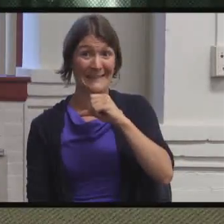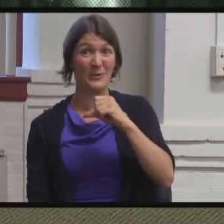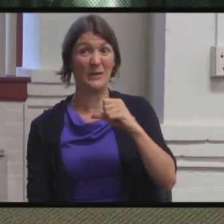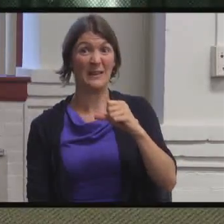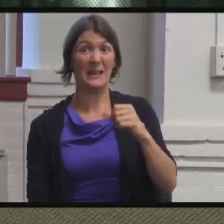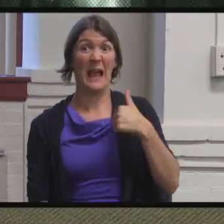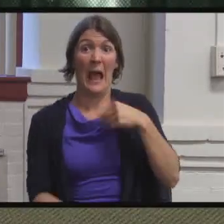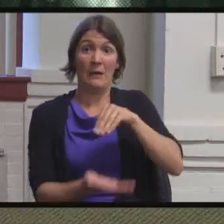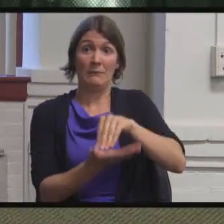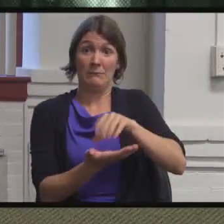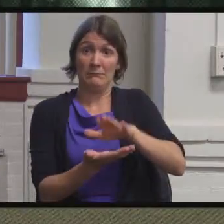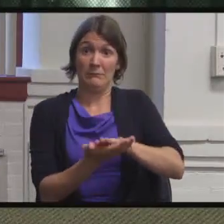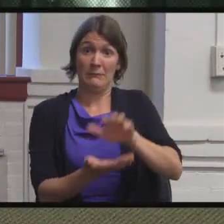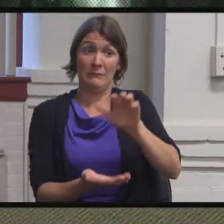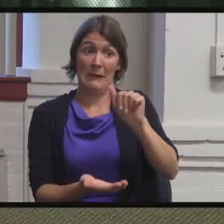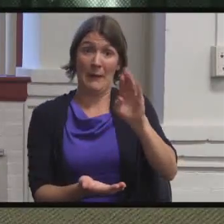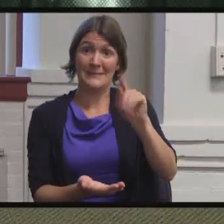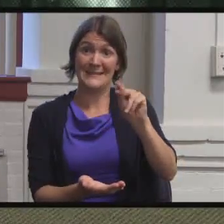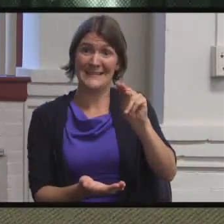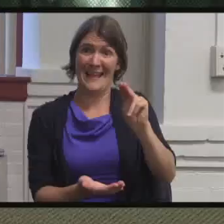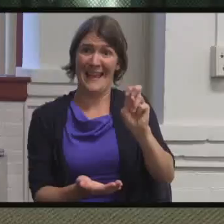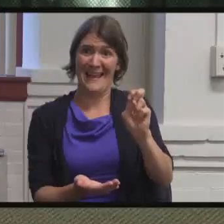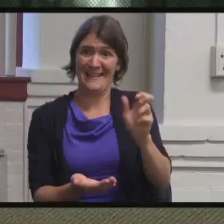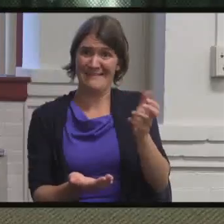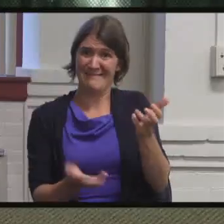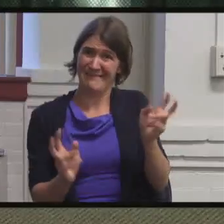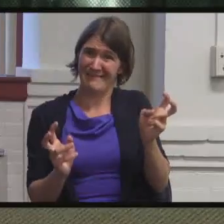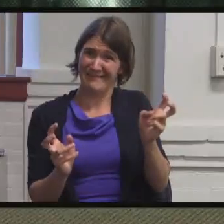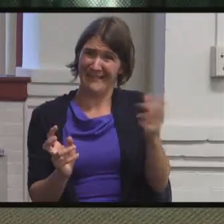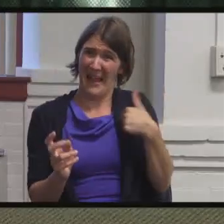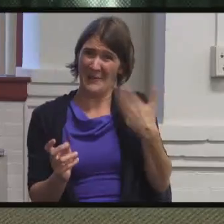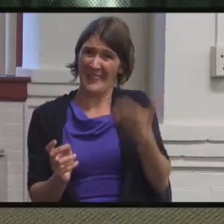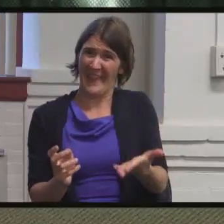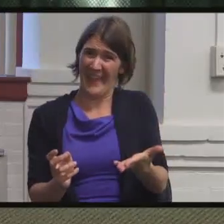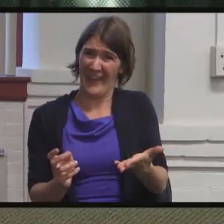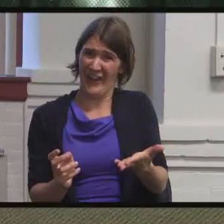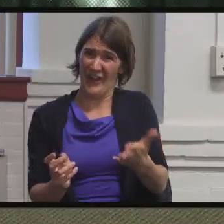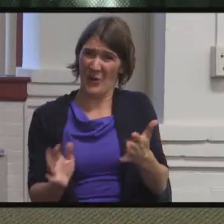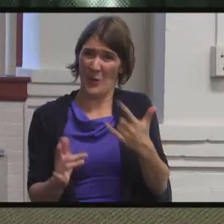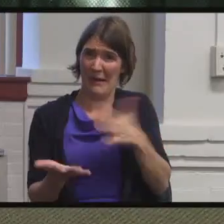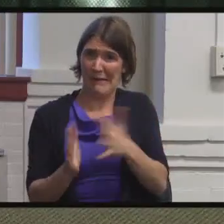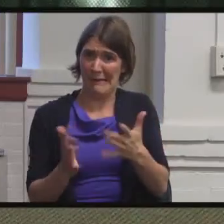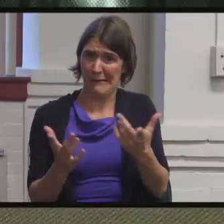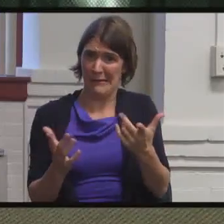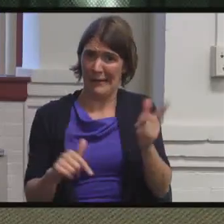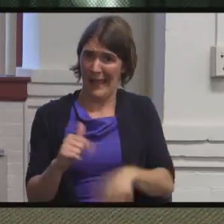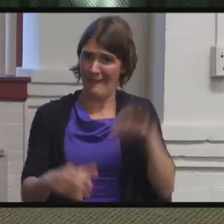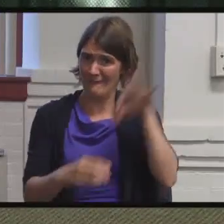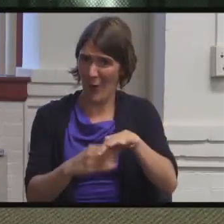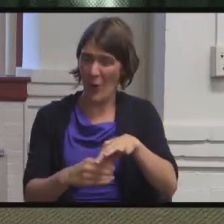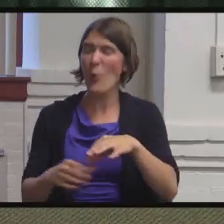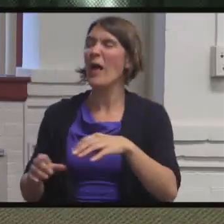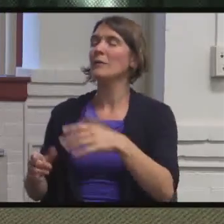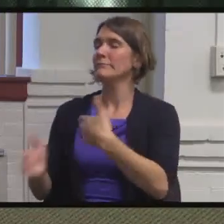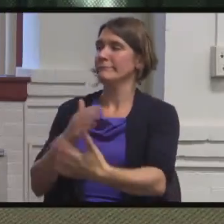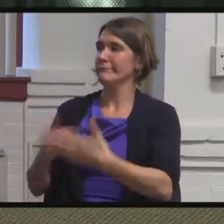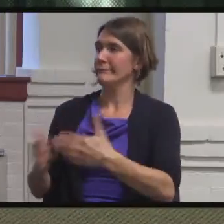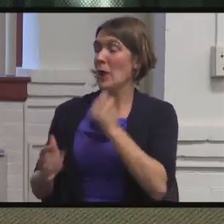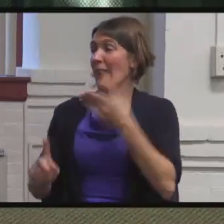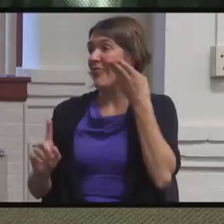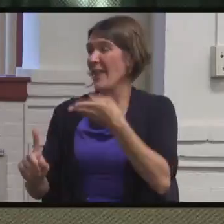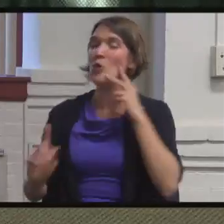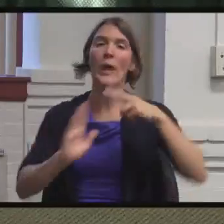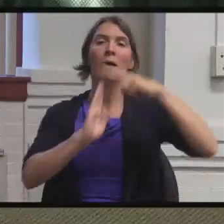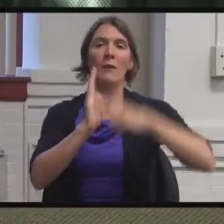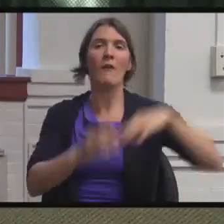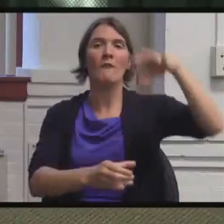Do we abstain? Do I abstain? Well, my view has always been that even if you weren't in attendance, you